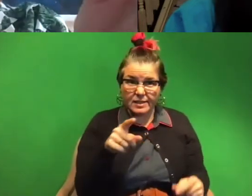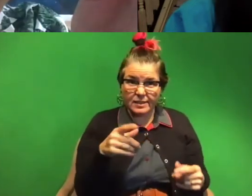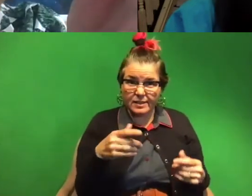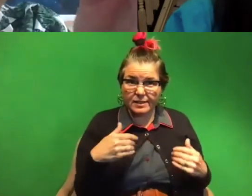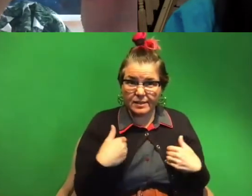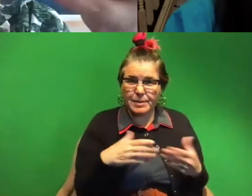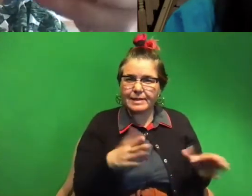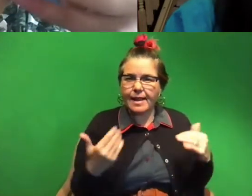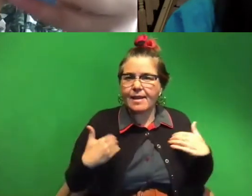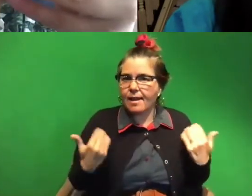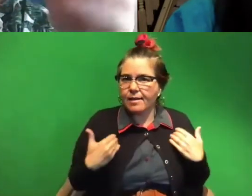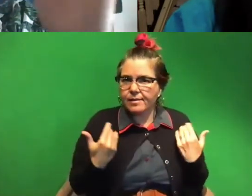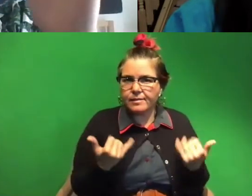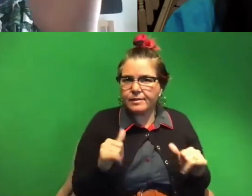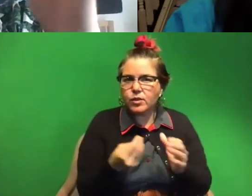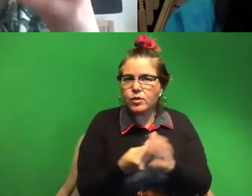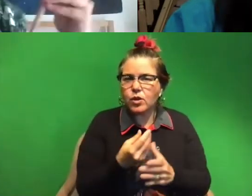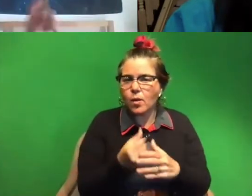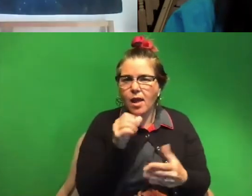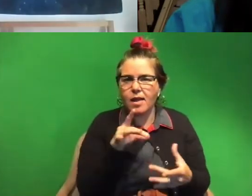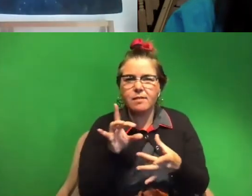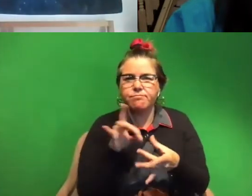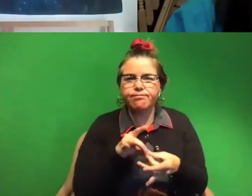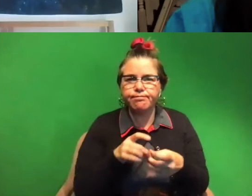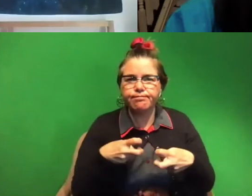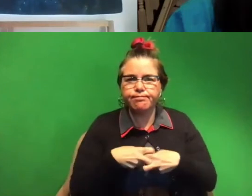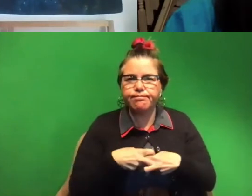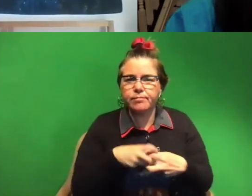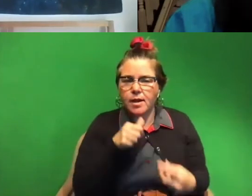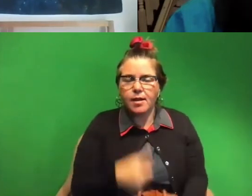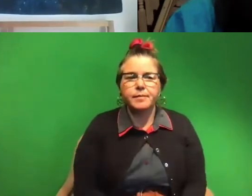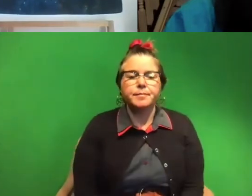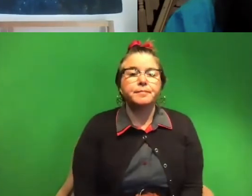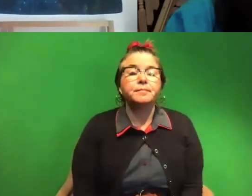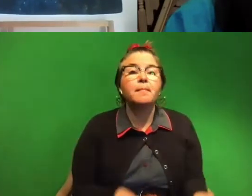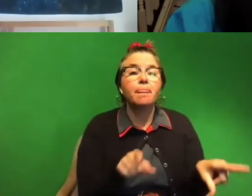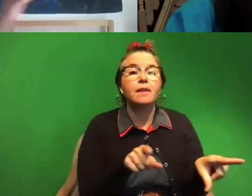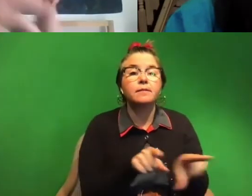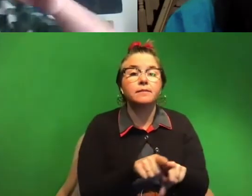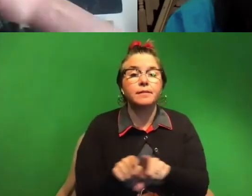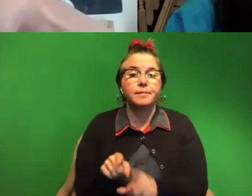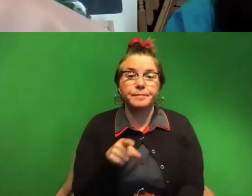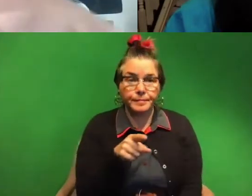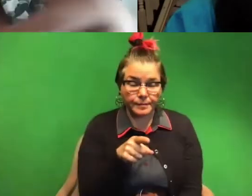young. This was not fused. The same goes for